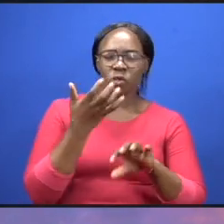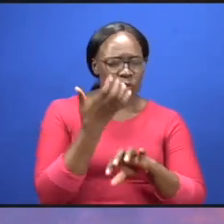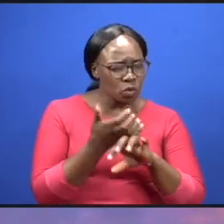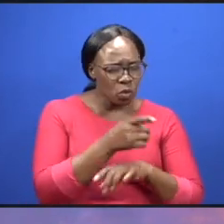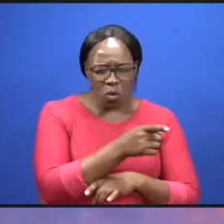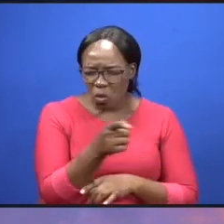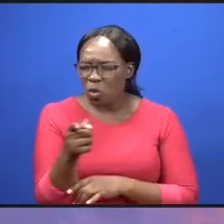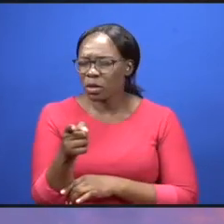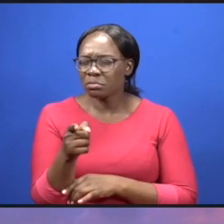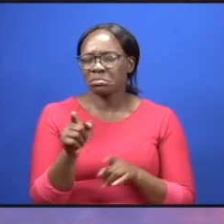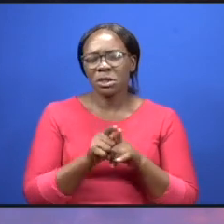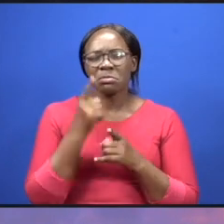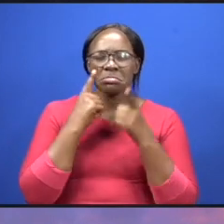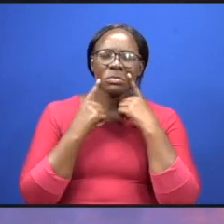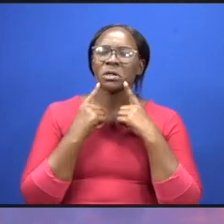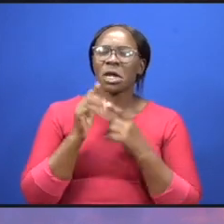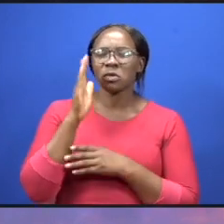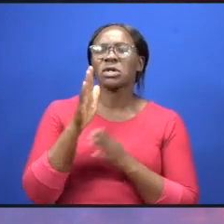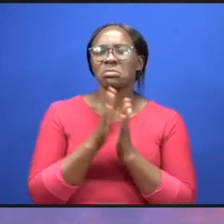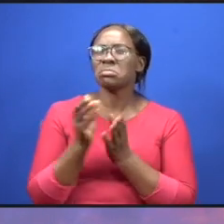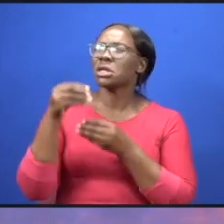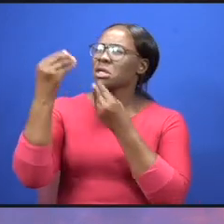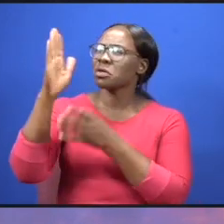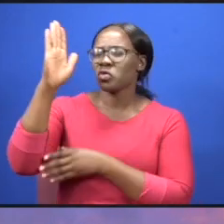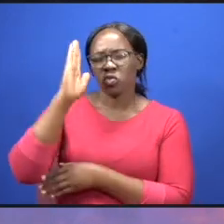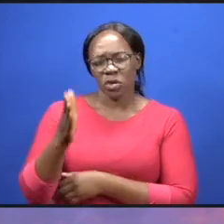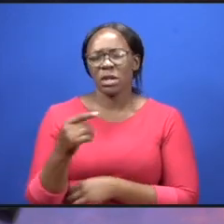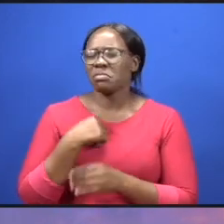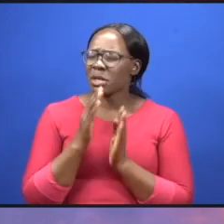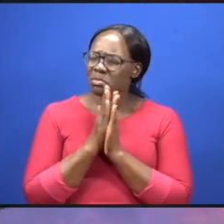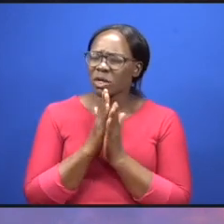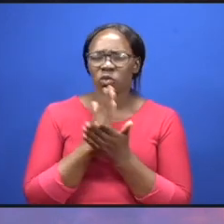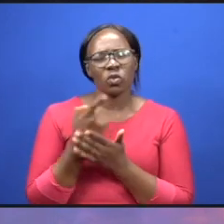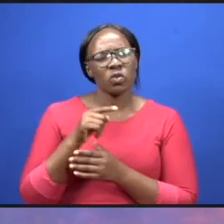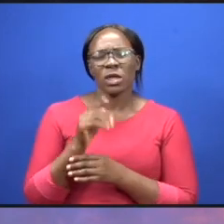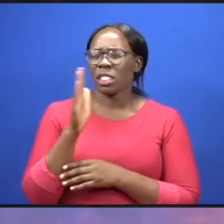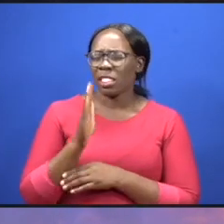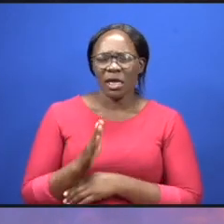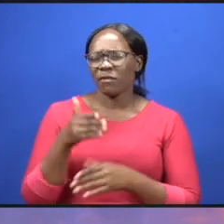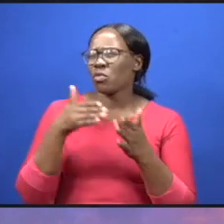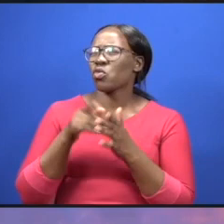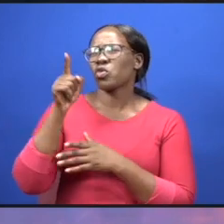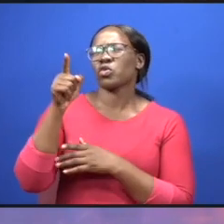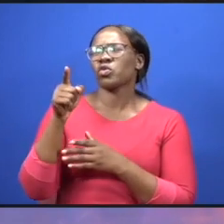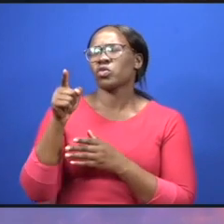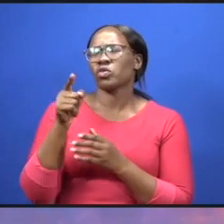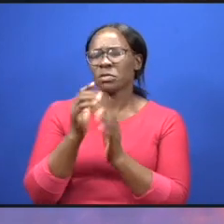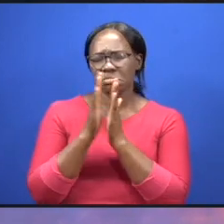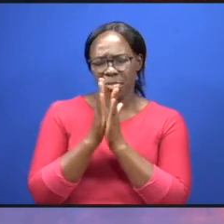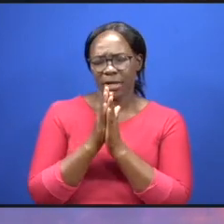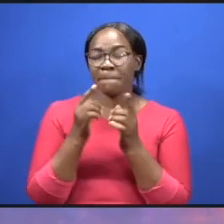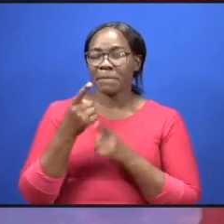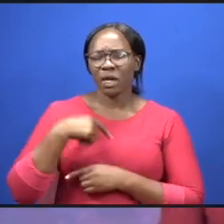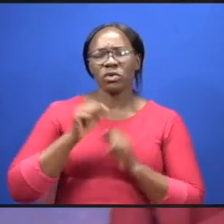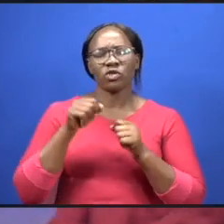stones, even stones will cry out and praise you. I pray that, Lord, we would not deny our God praise,